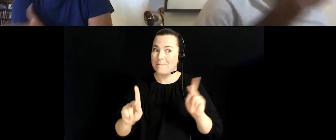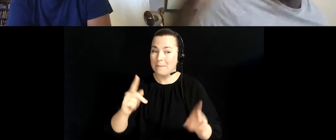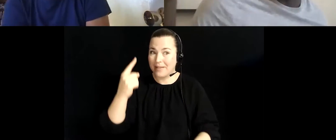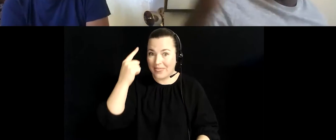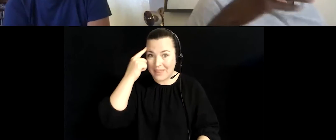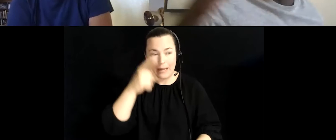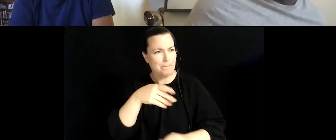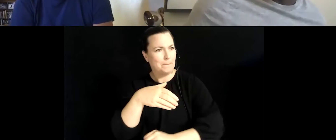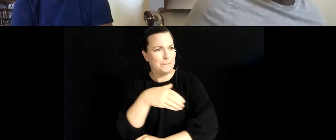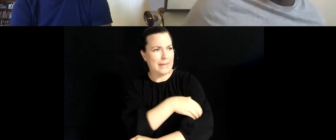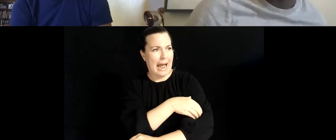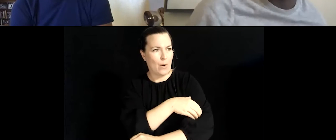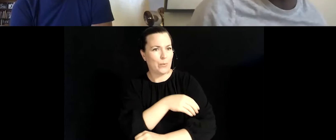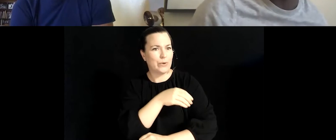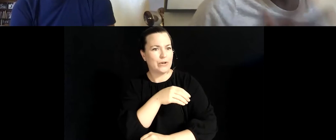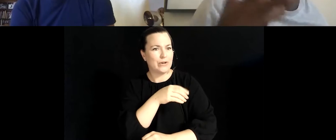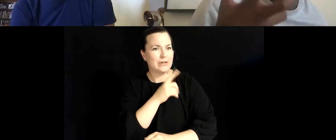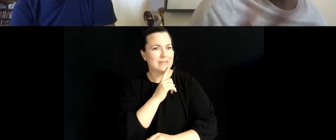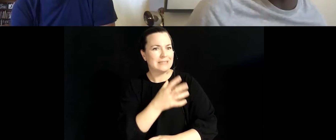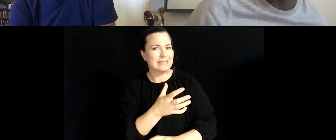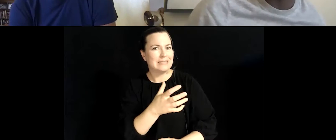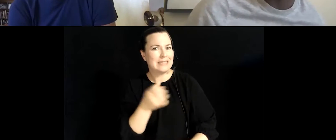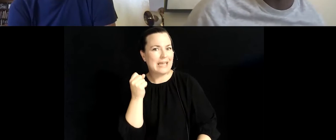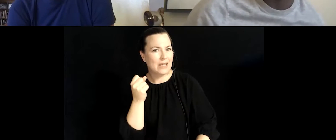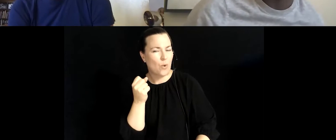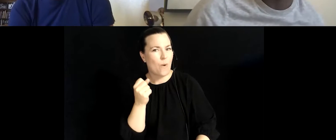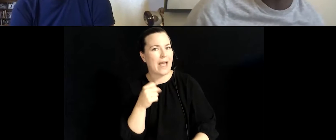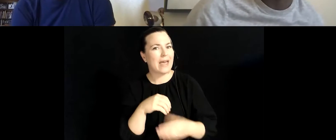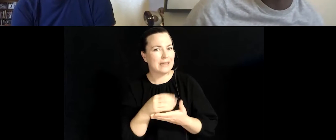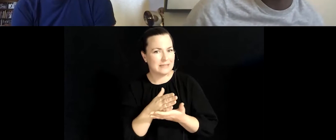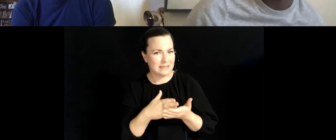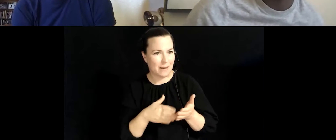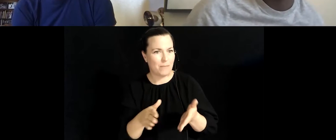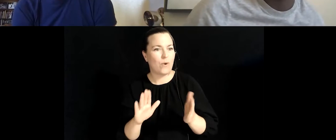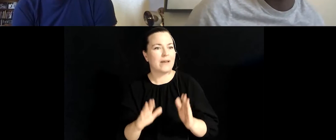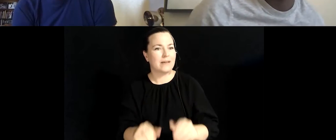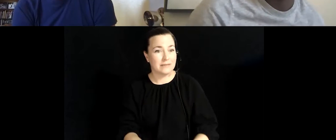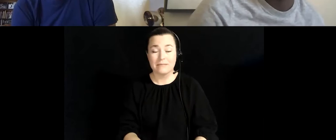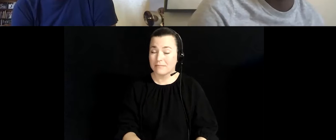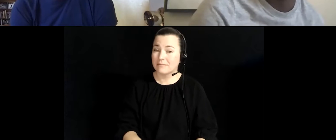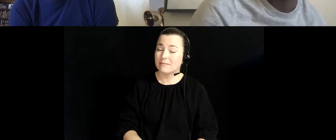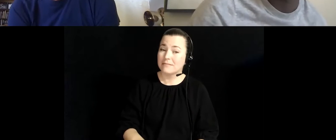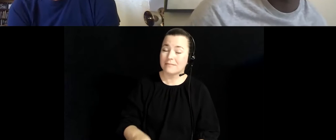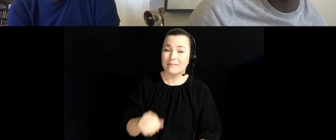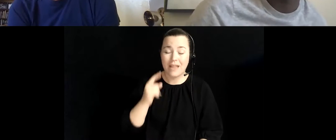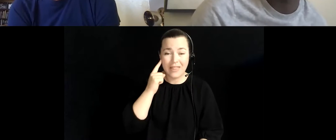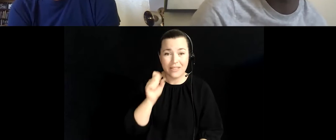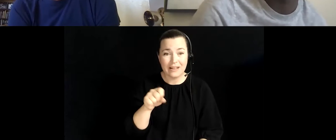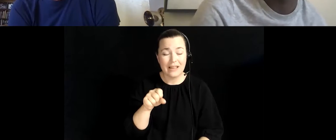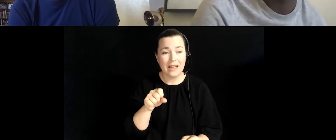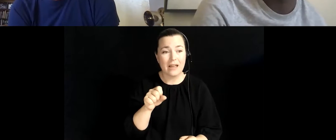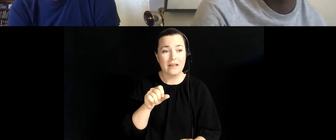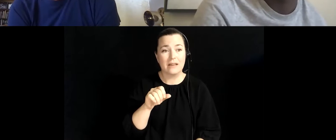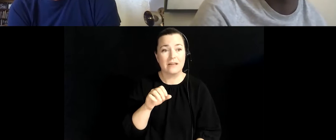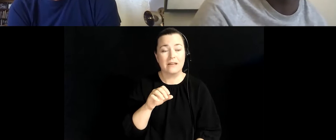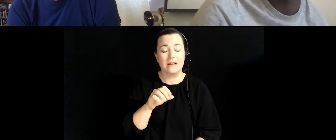power is taken away. Of it in a way. I feel like people are always like, it's like we're not